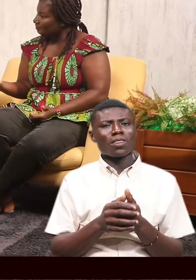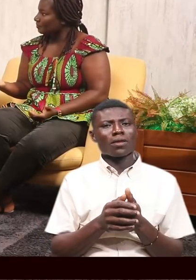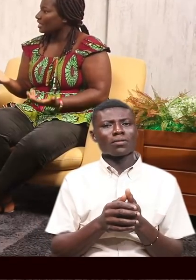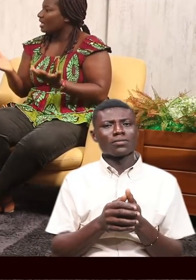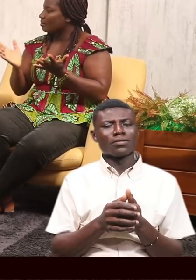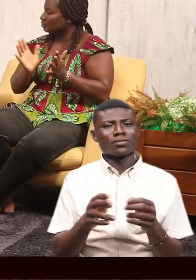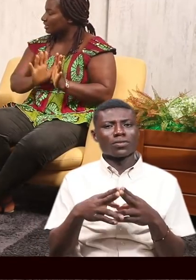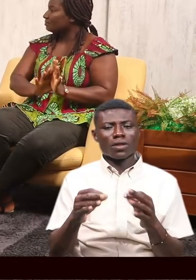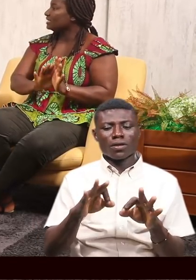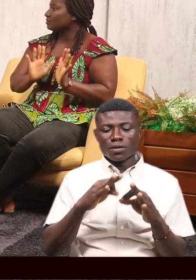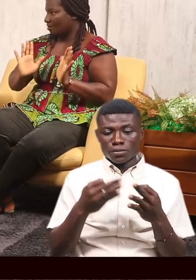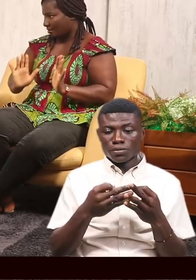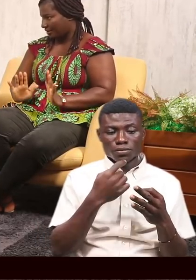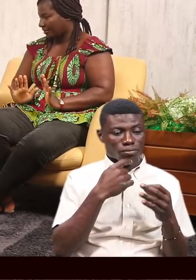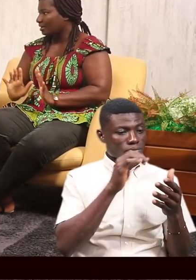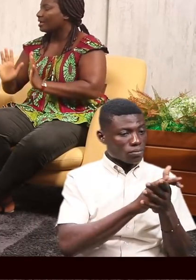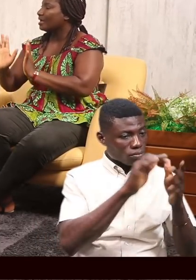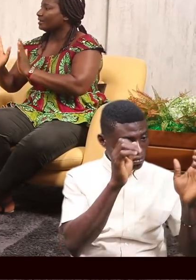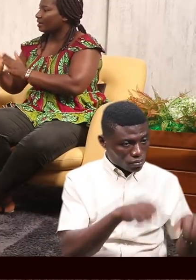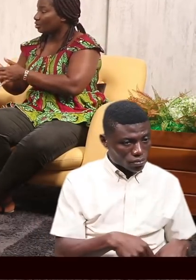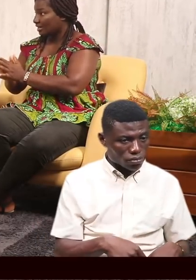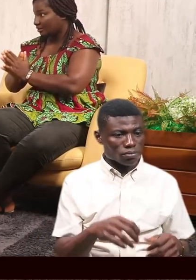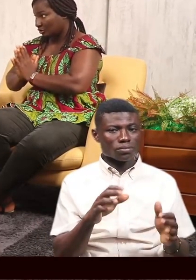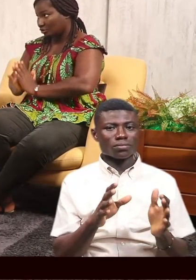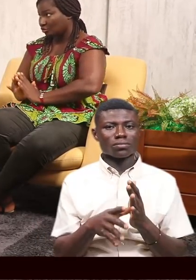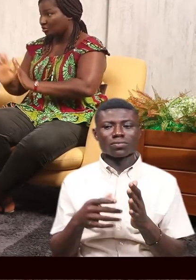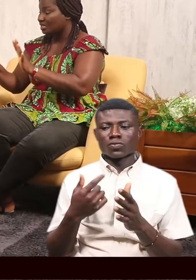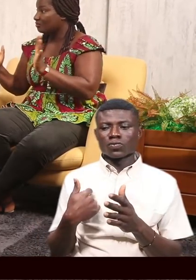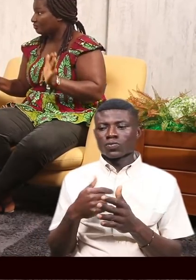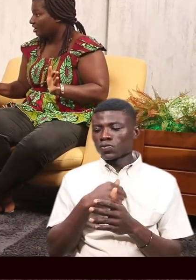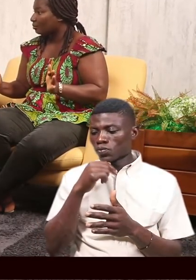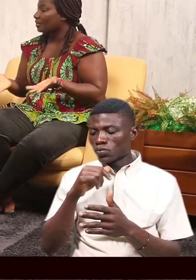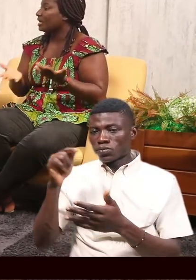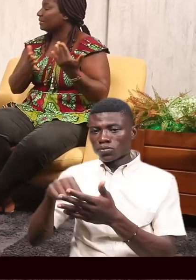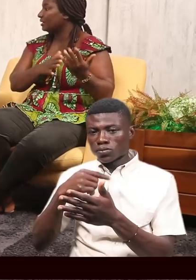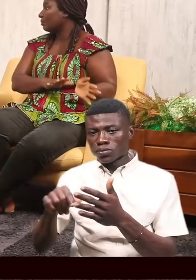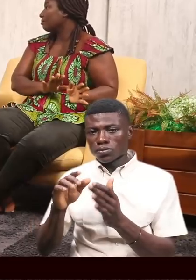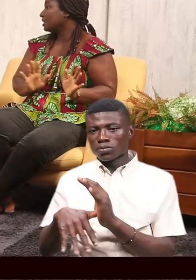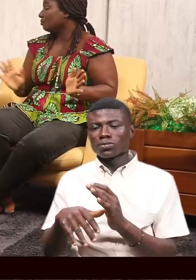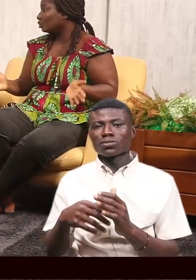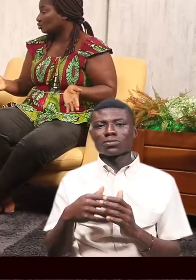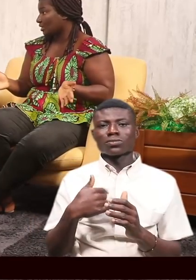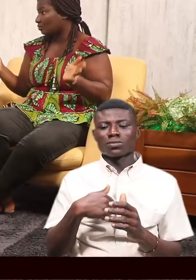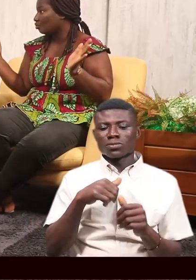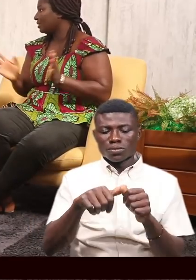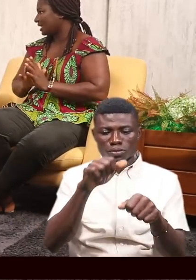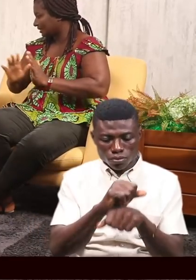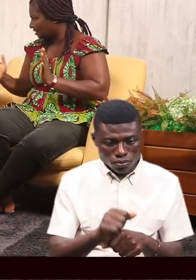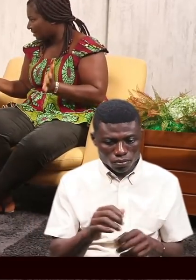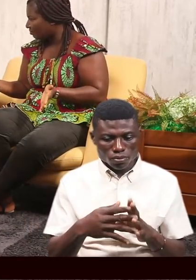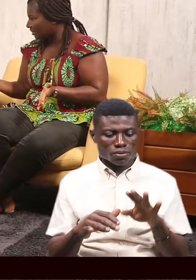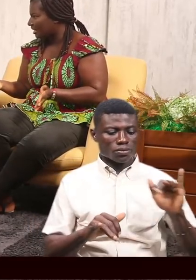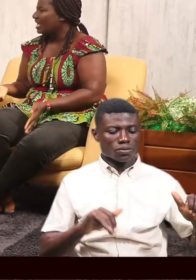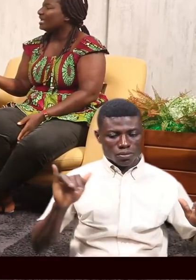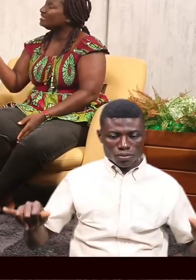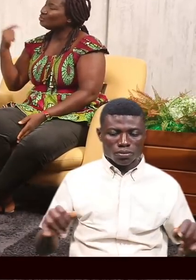enti abusua si metimi aware ena ordinance no so ye ntwem na me de me ye me djuma na obi ate